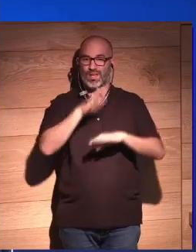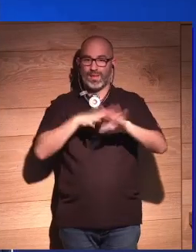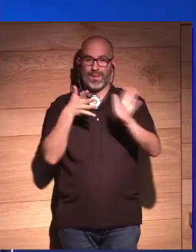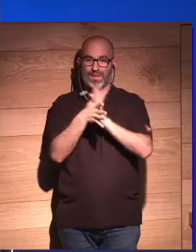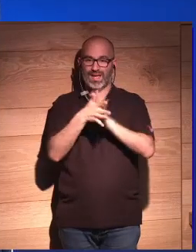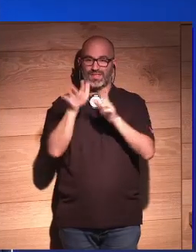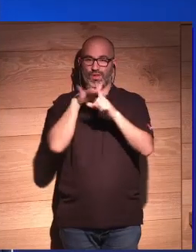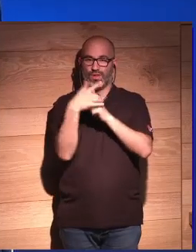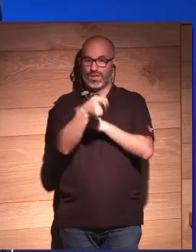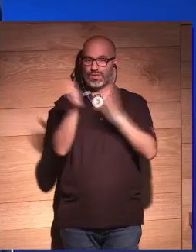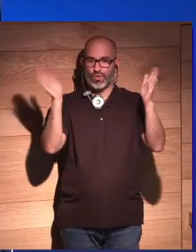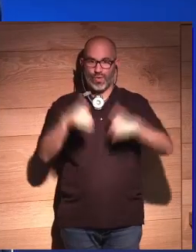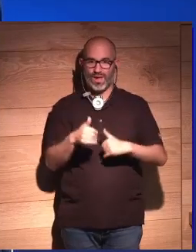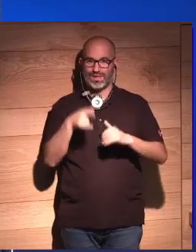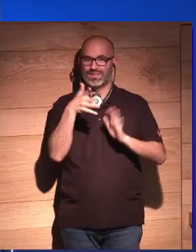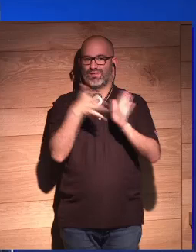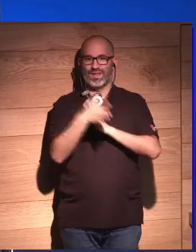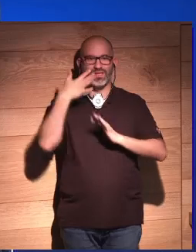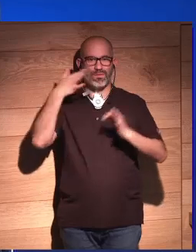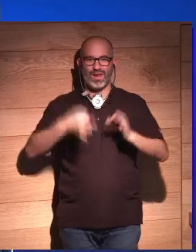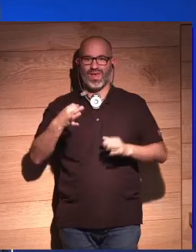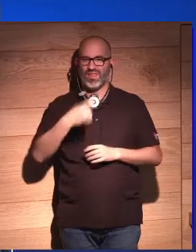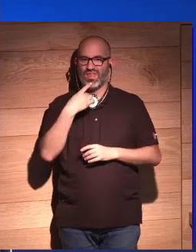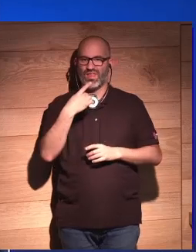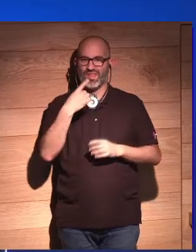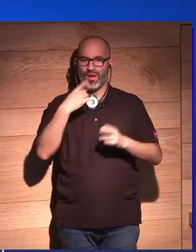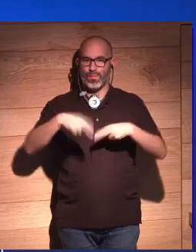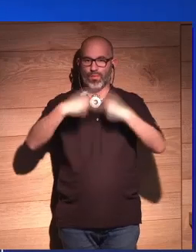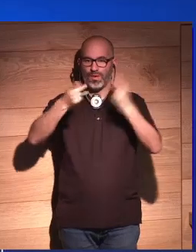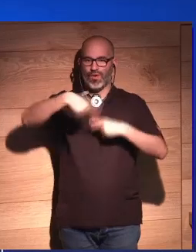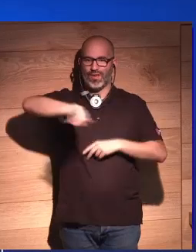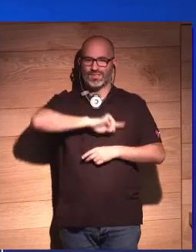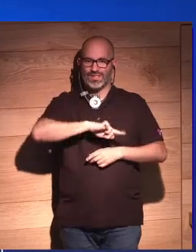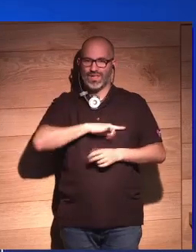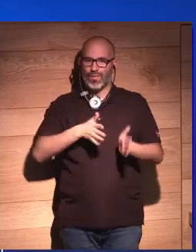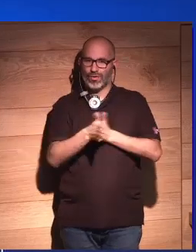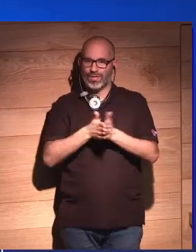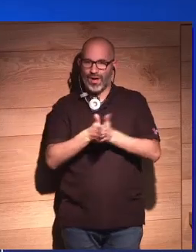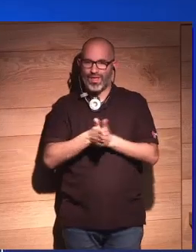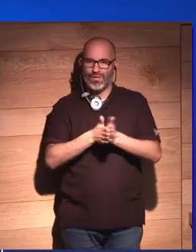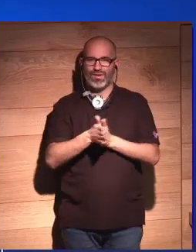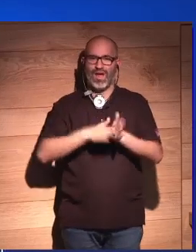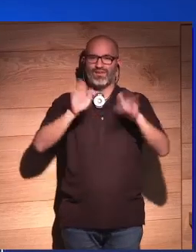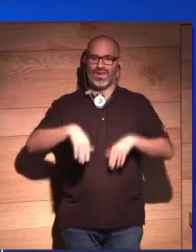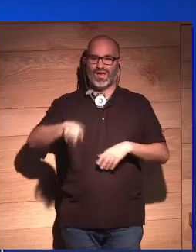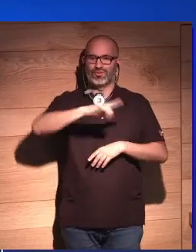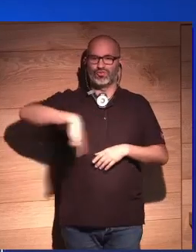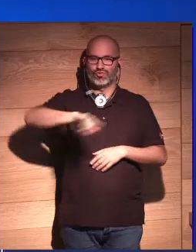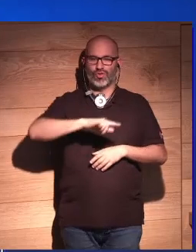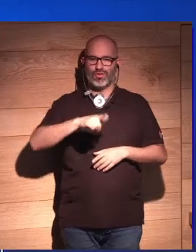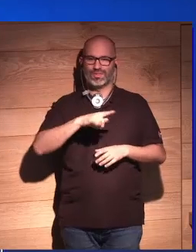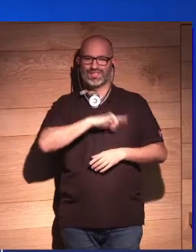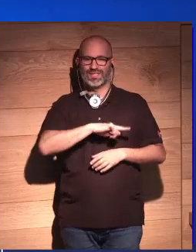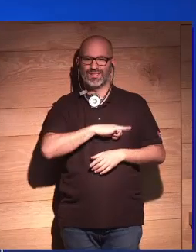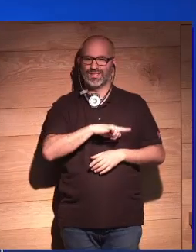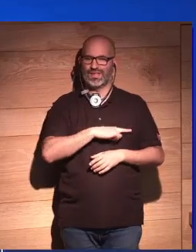it triggered audiences, it provoked audiences, and it was a memorable work all around. So they were